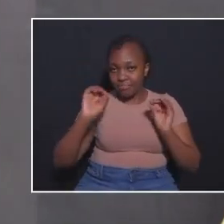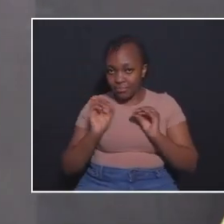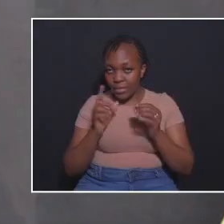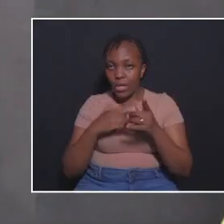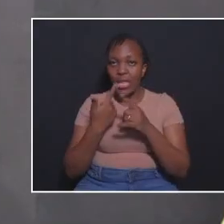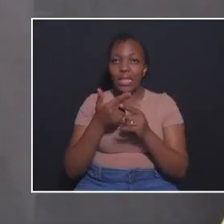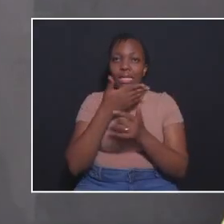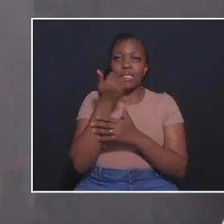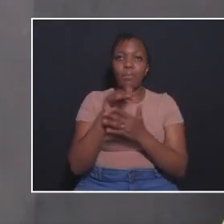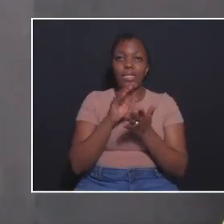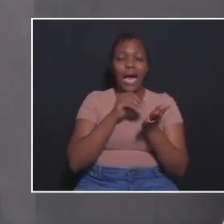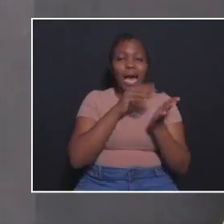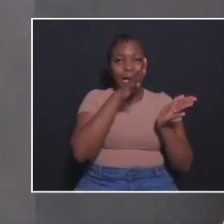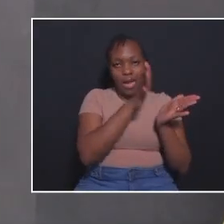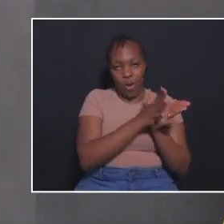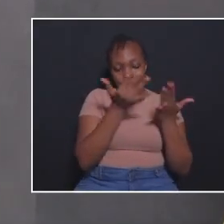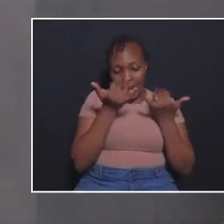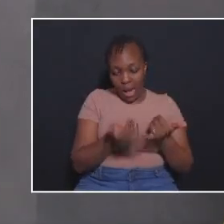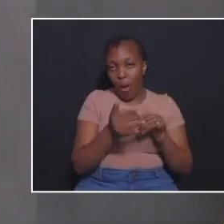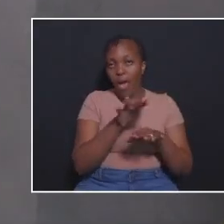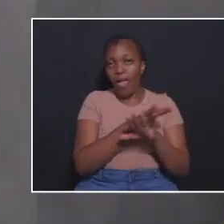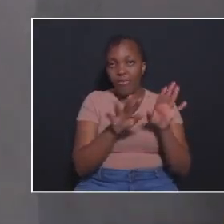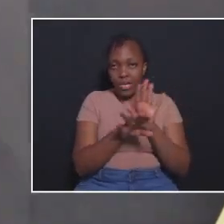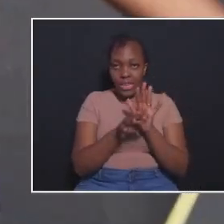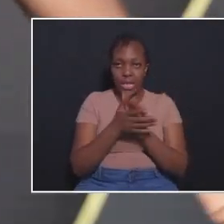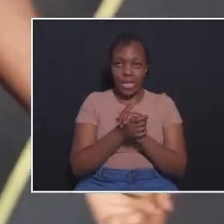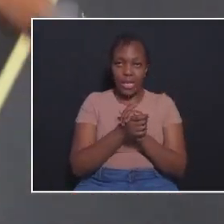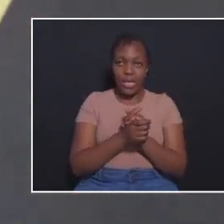These things, Foley, sound effects, music, are done in